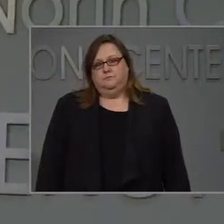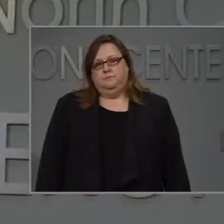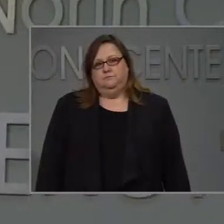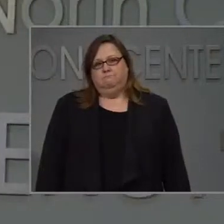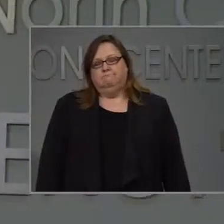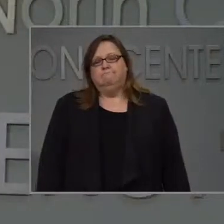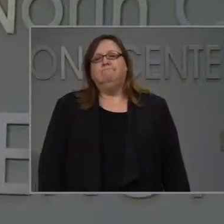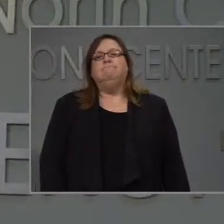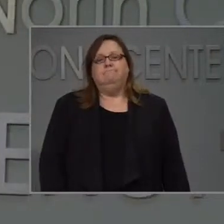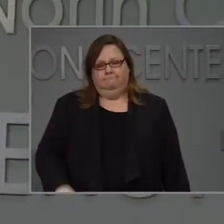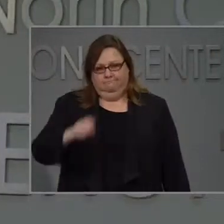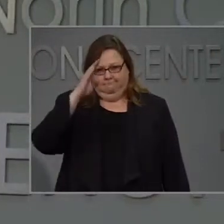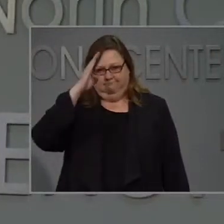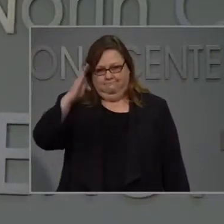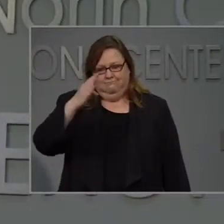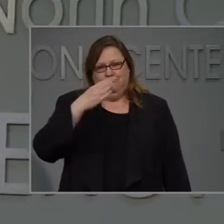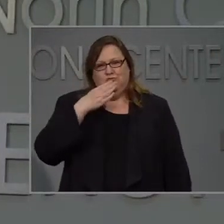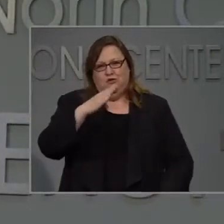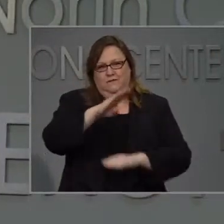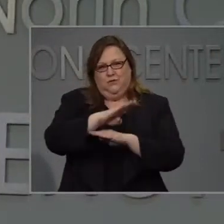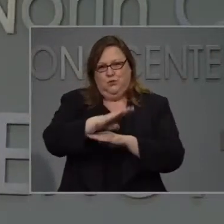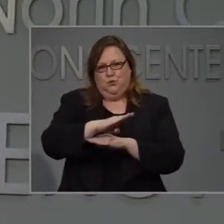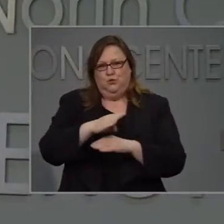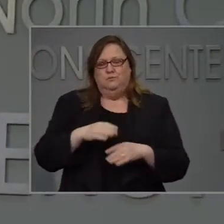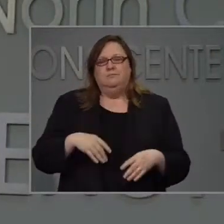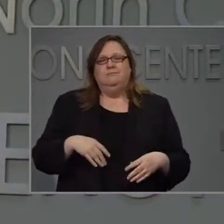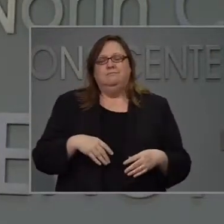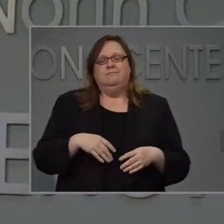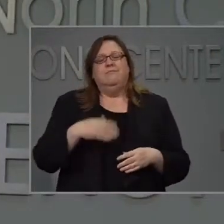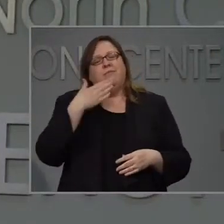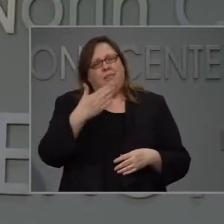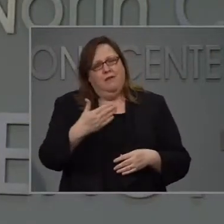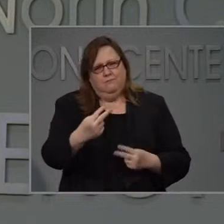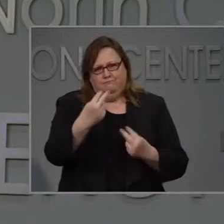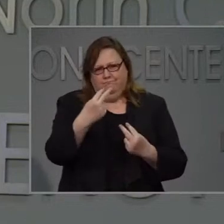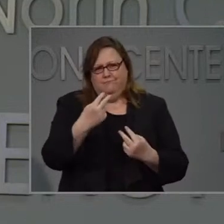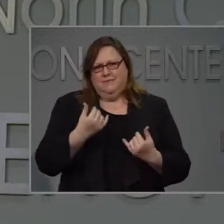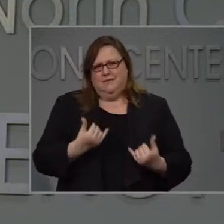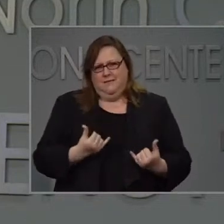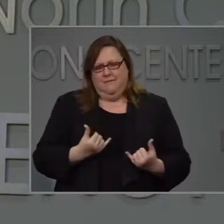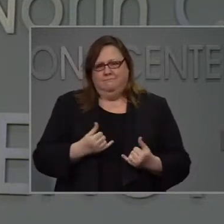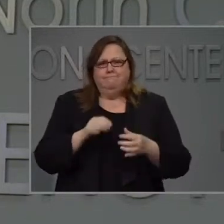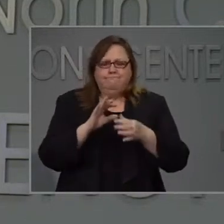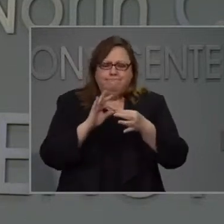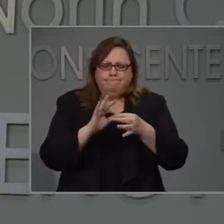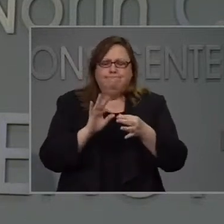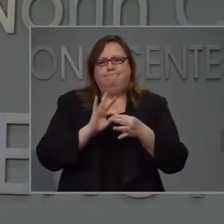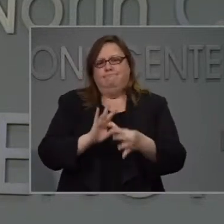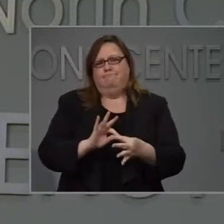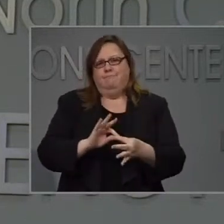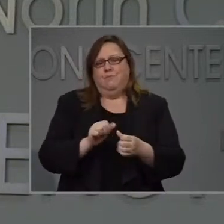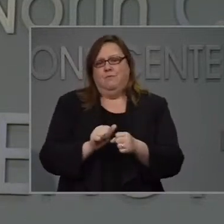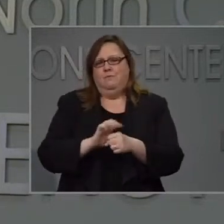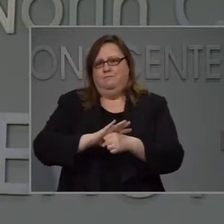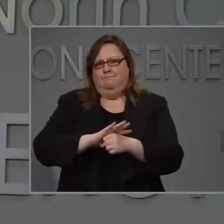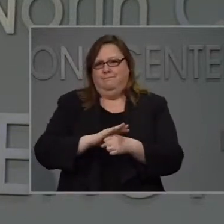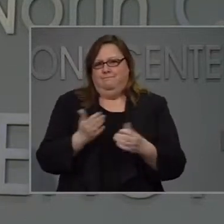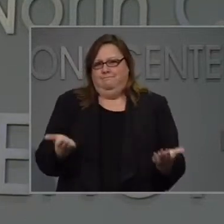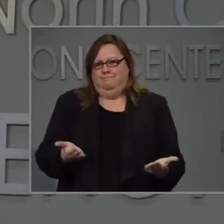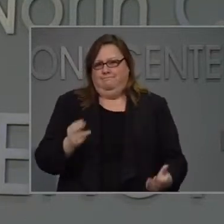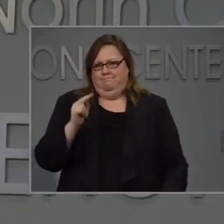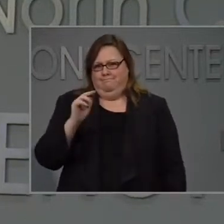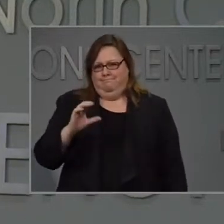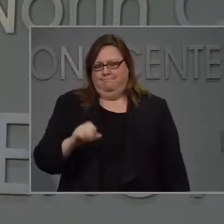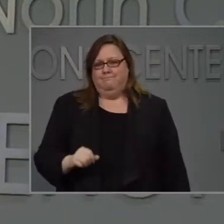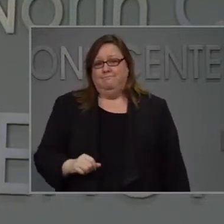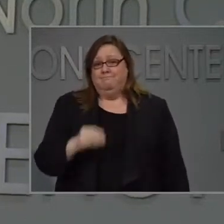Good afternoon, everybody, and thank you for joining today's briefing on COVID-19 in North Carolina. As of today, we